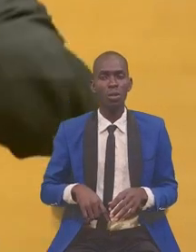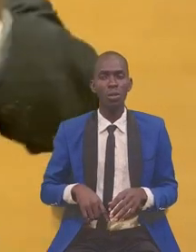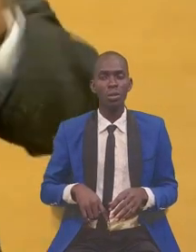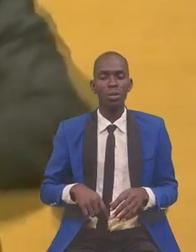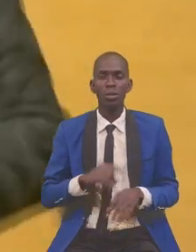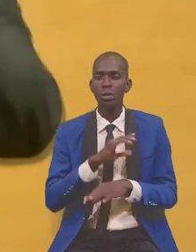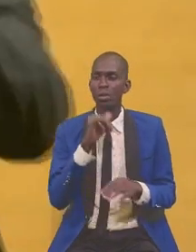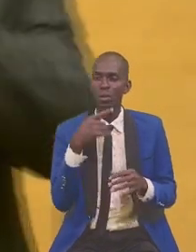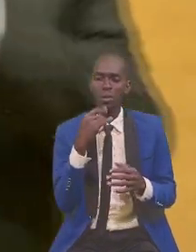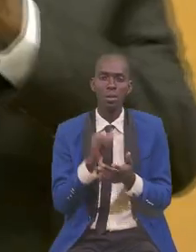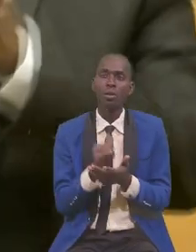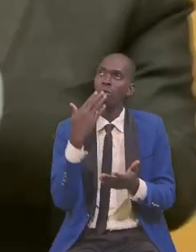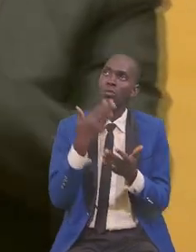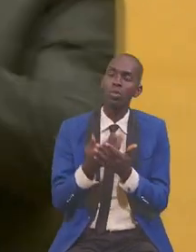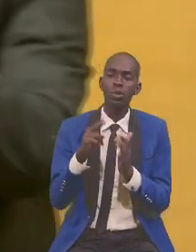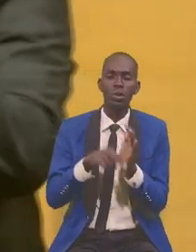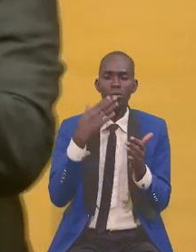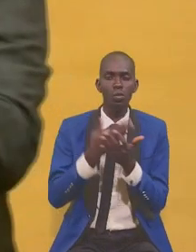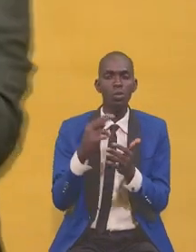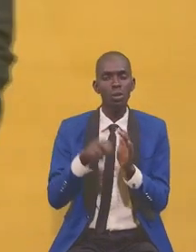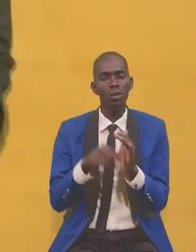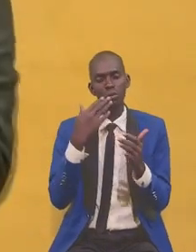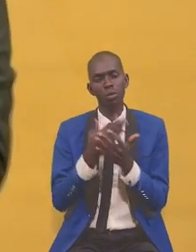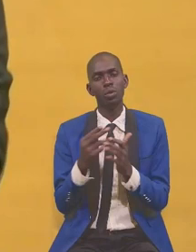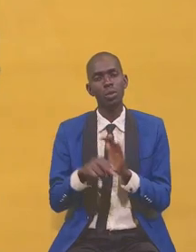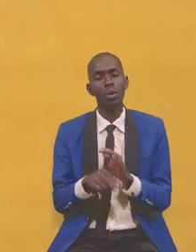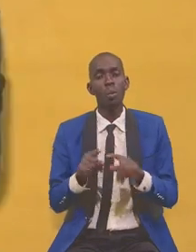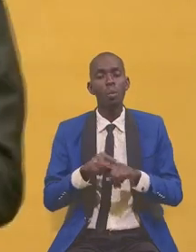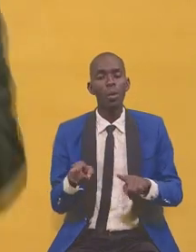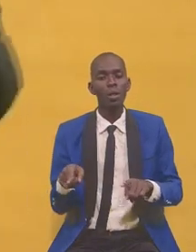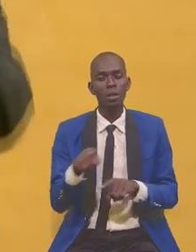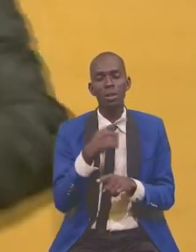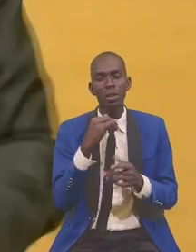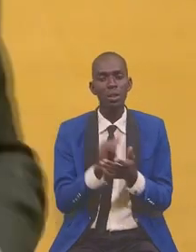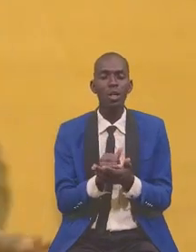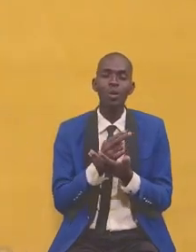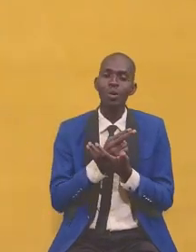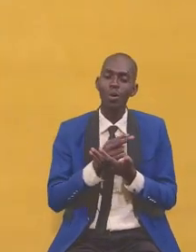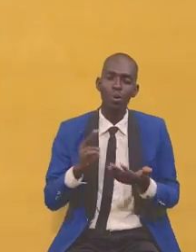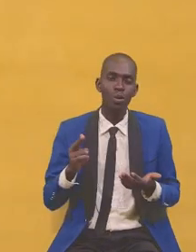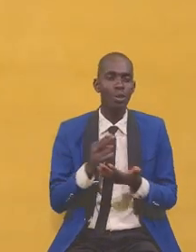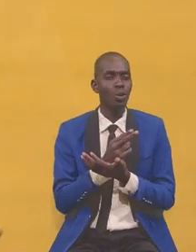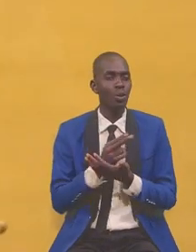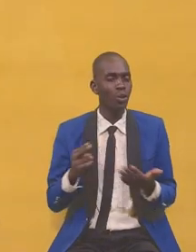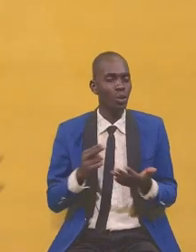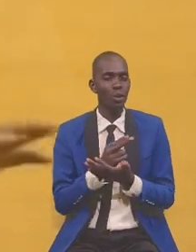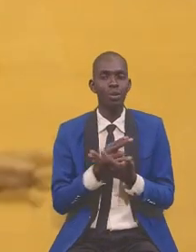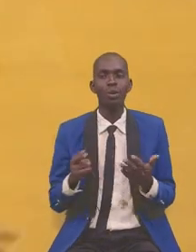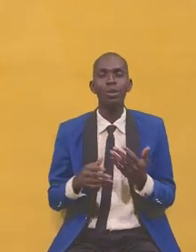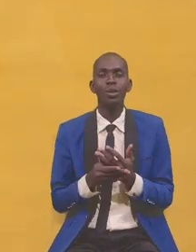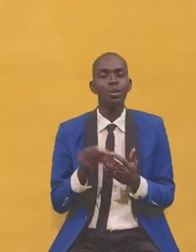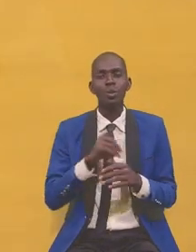know, goodness, goodness, goodness. You know what they said? Holy, holy, holy. So don't build the